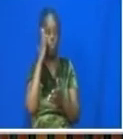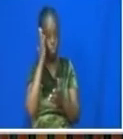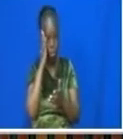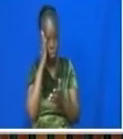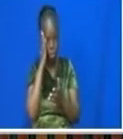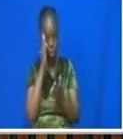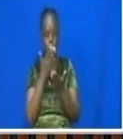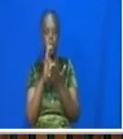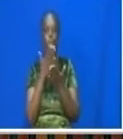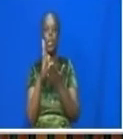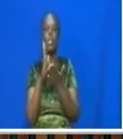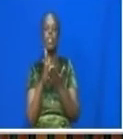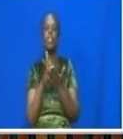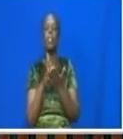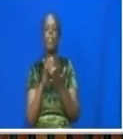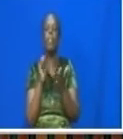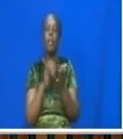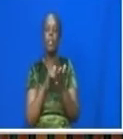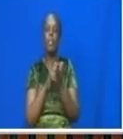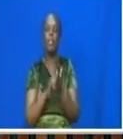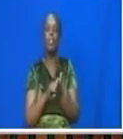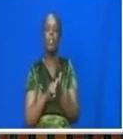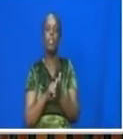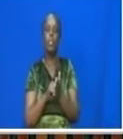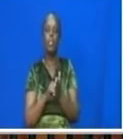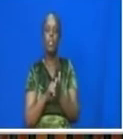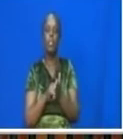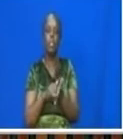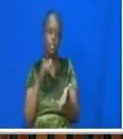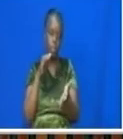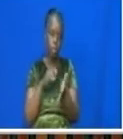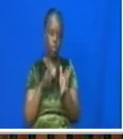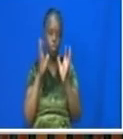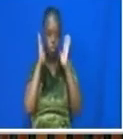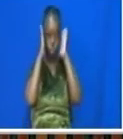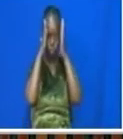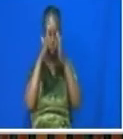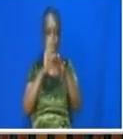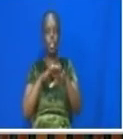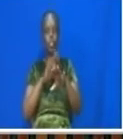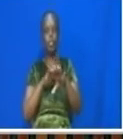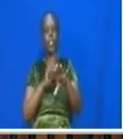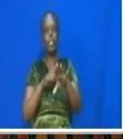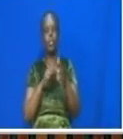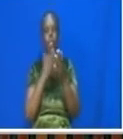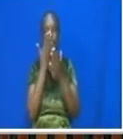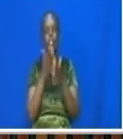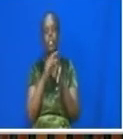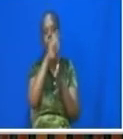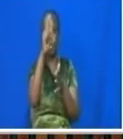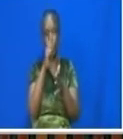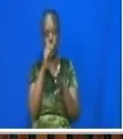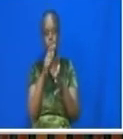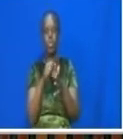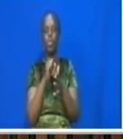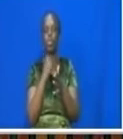asking you. You have to know the part that you should put emphasis